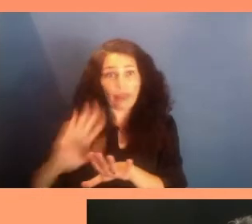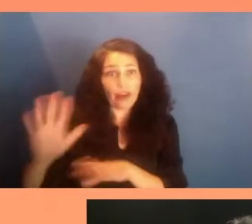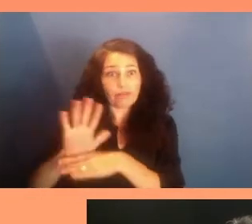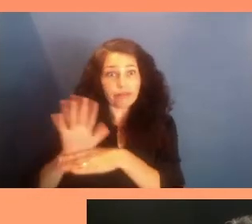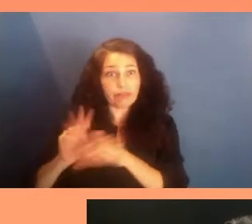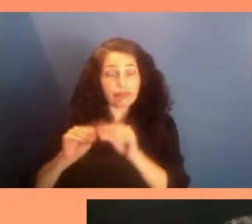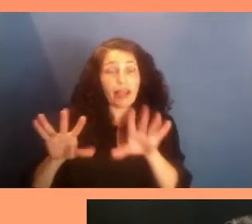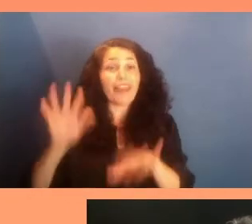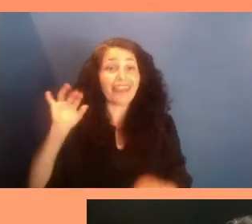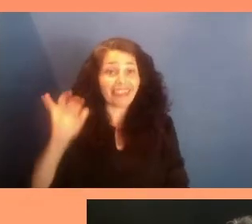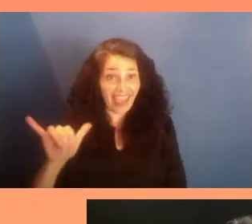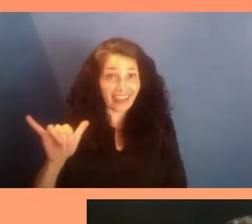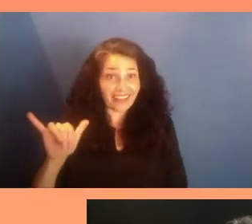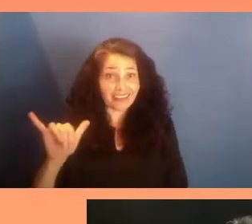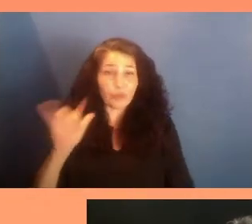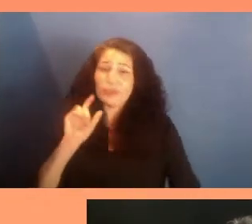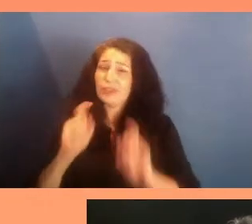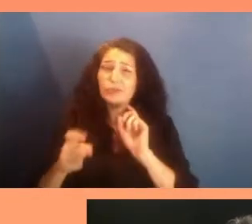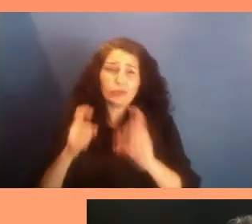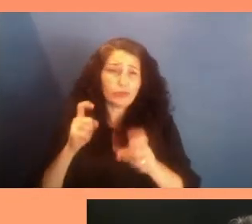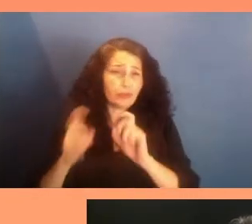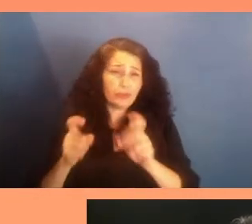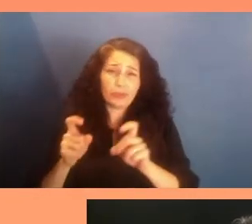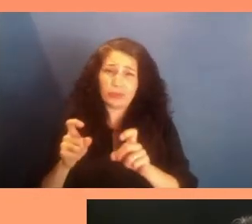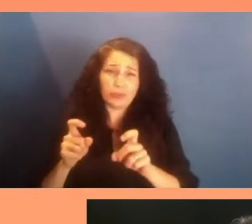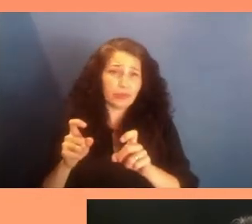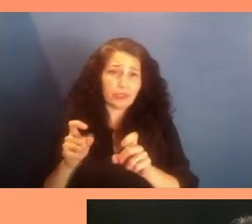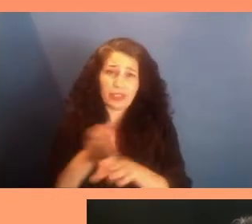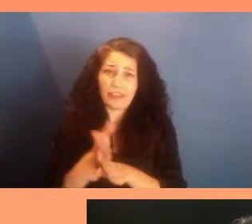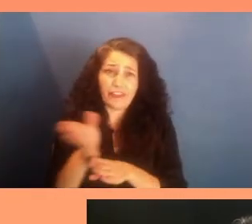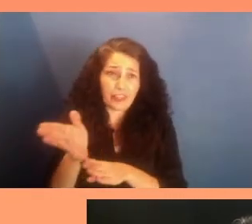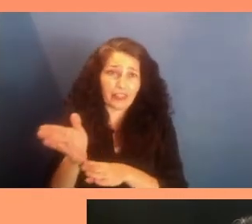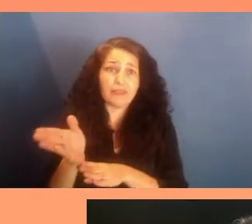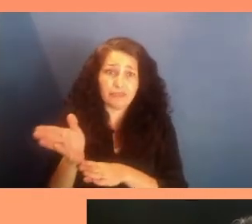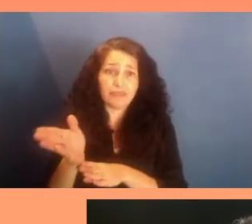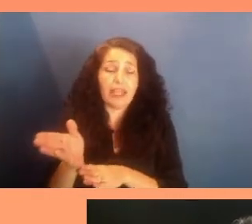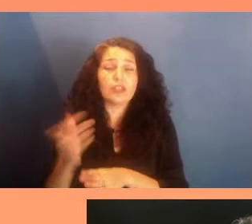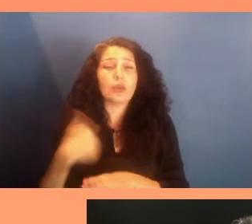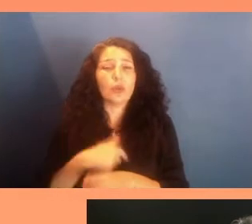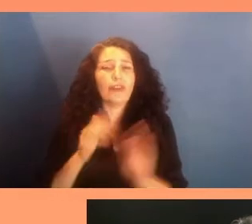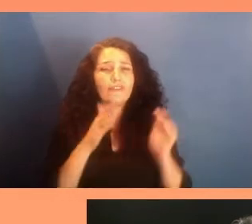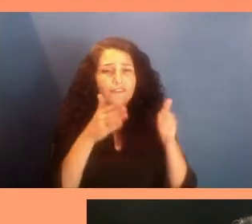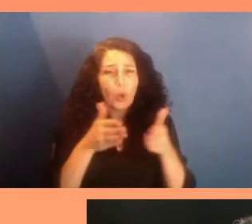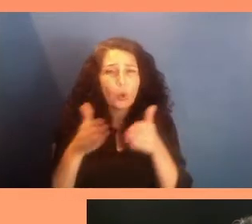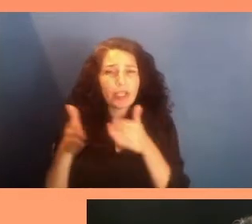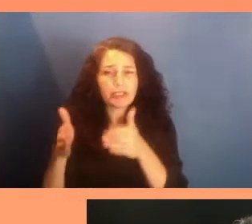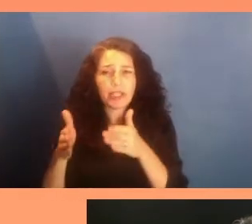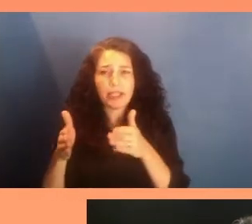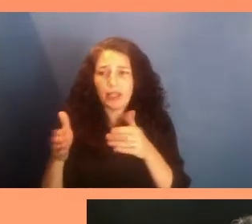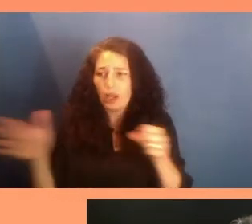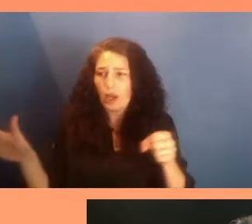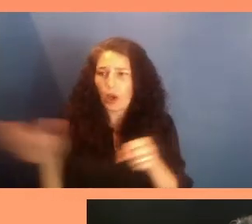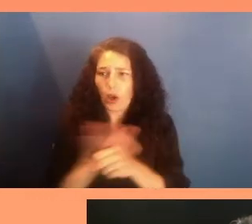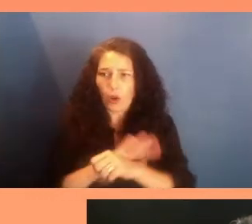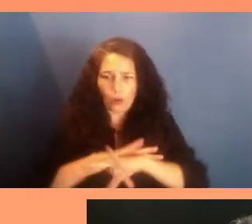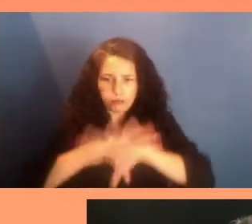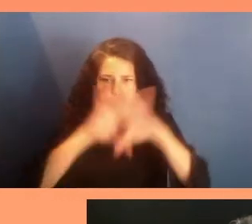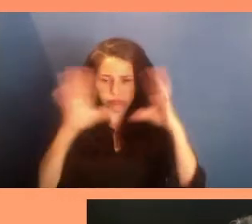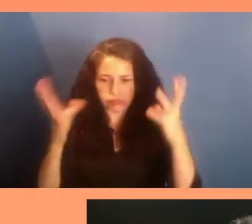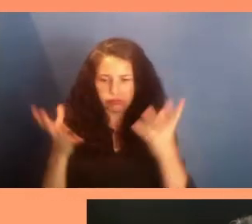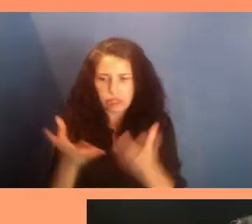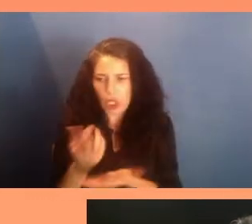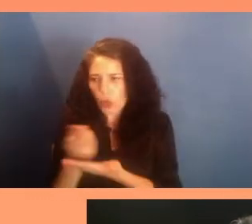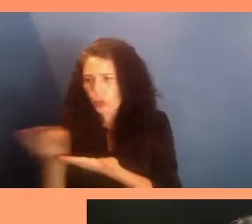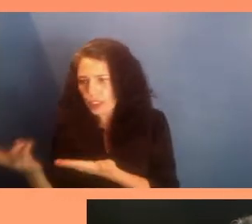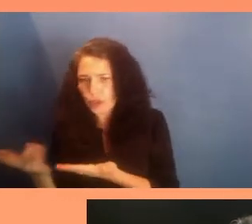would be a huge contribution to the field. So that's kind of when we focused on a whole suite of resources and tools we